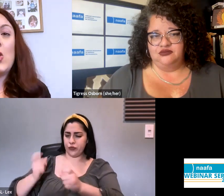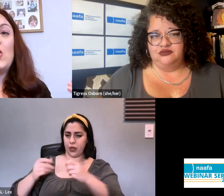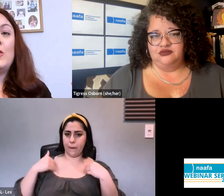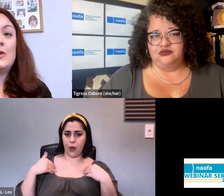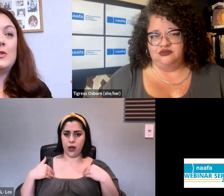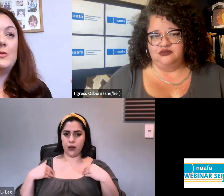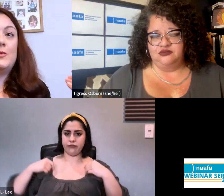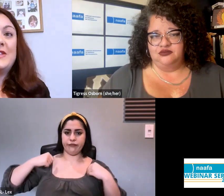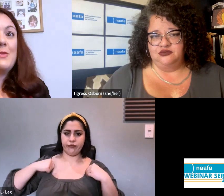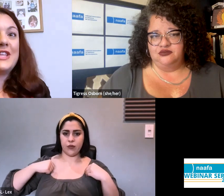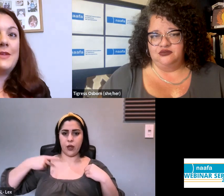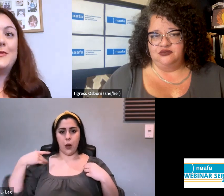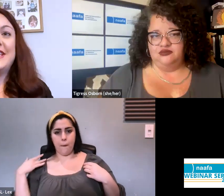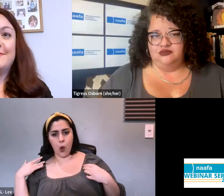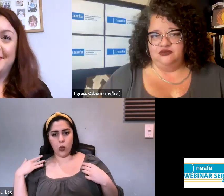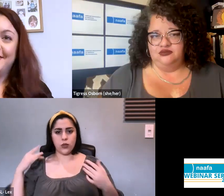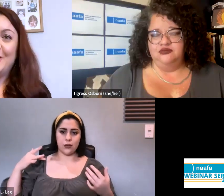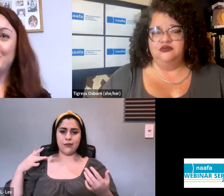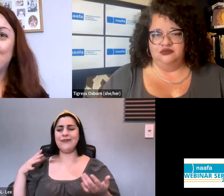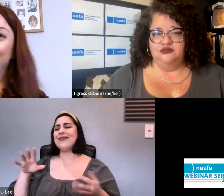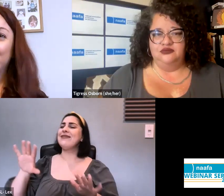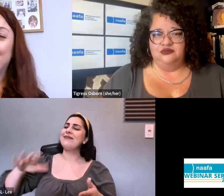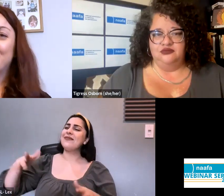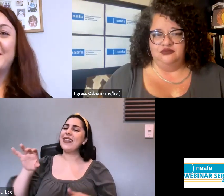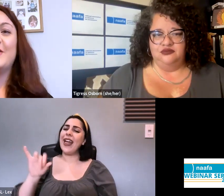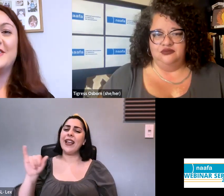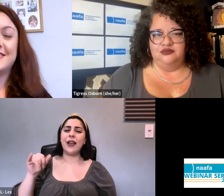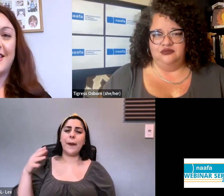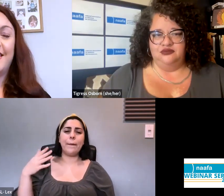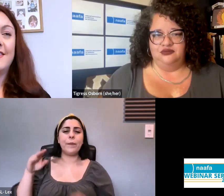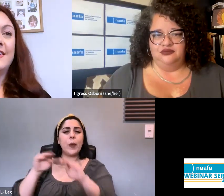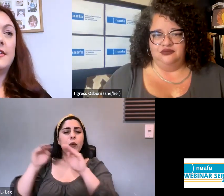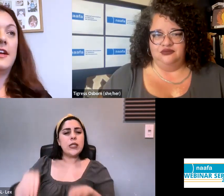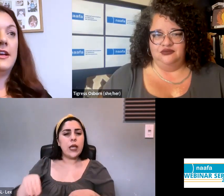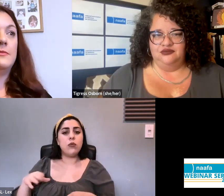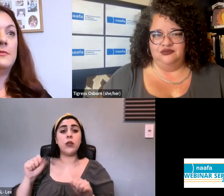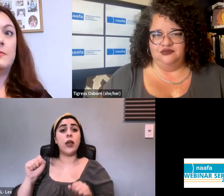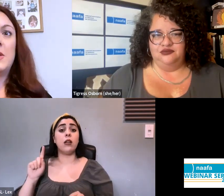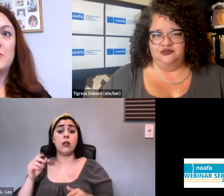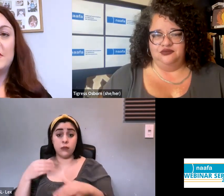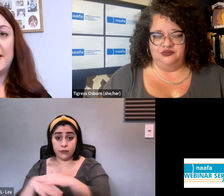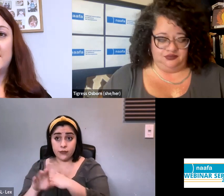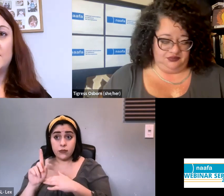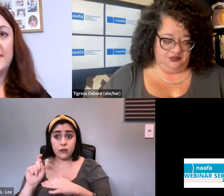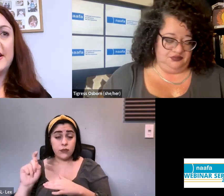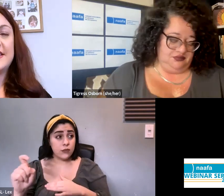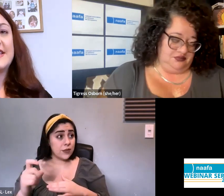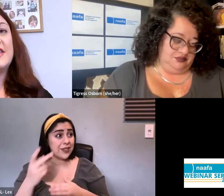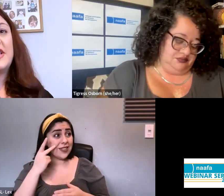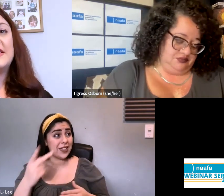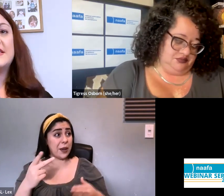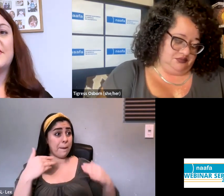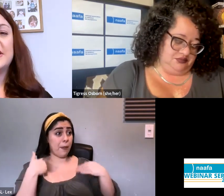it's almost like a museum that you can walk through, that you can see people in